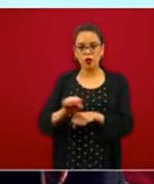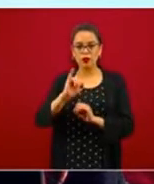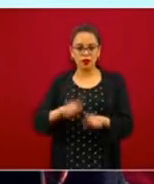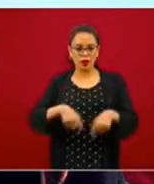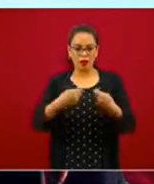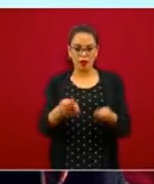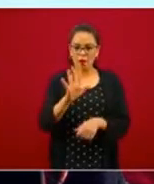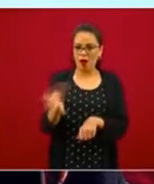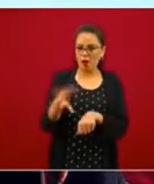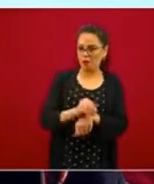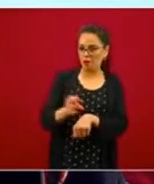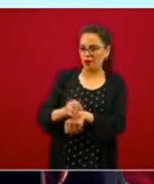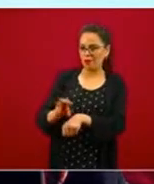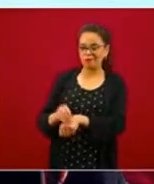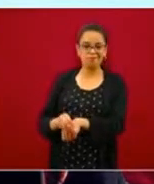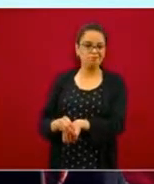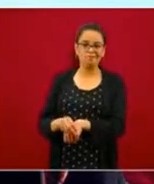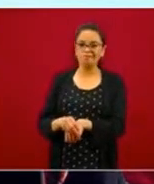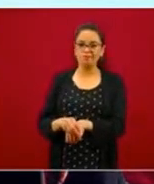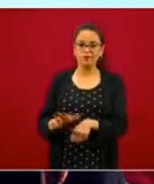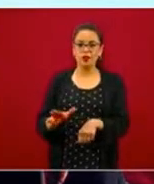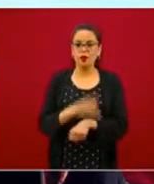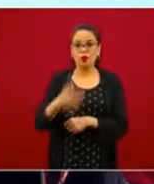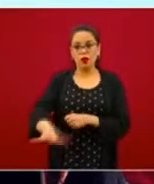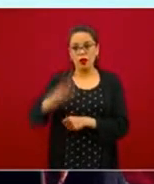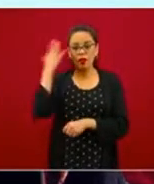the maximum health